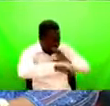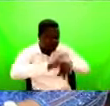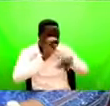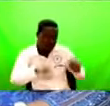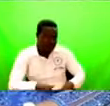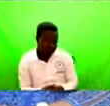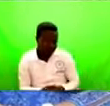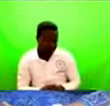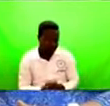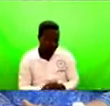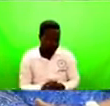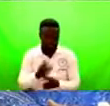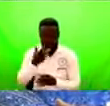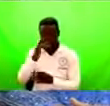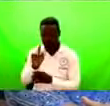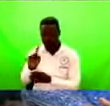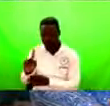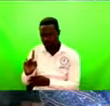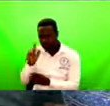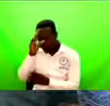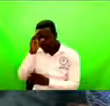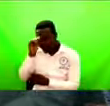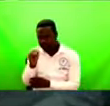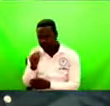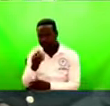One man has said,